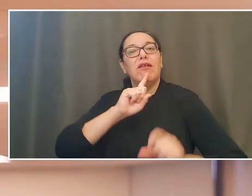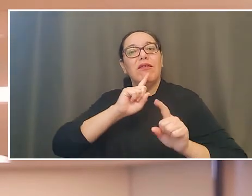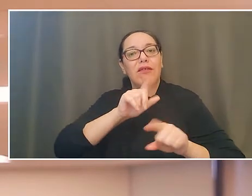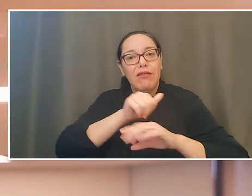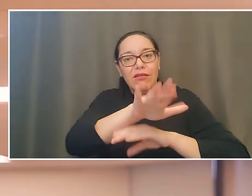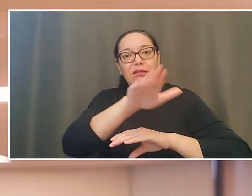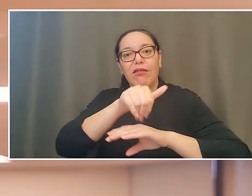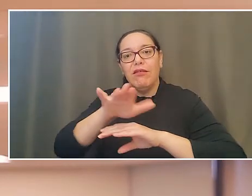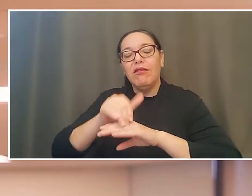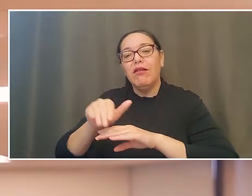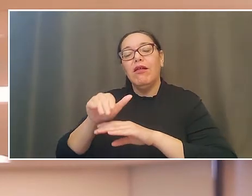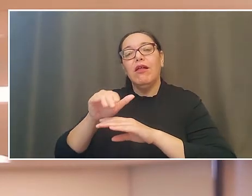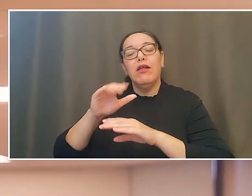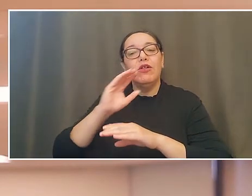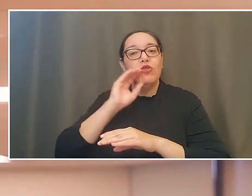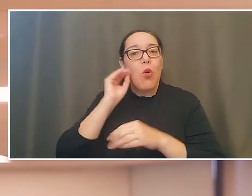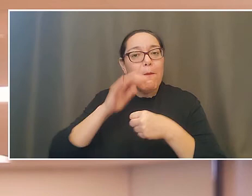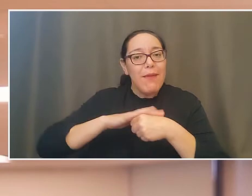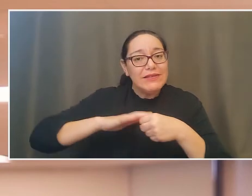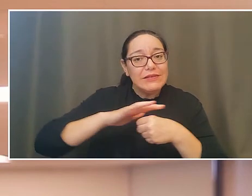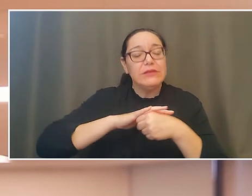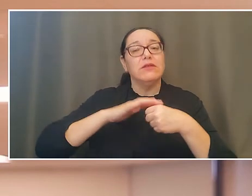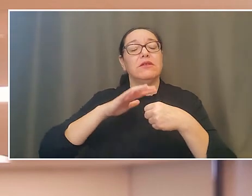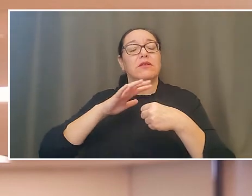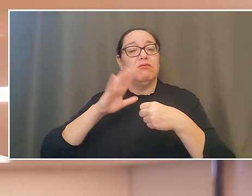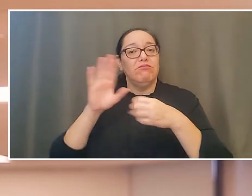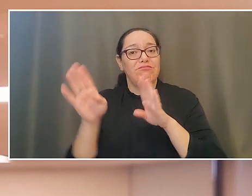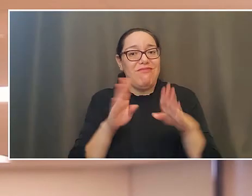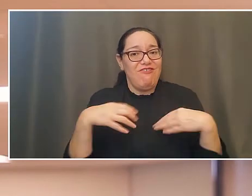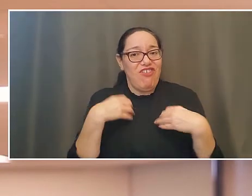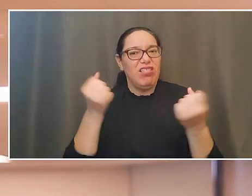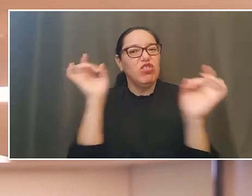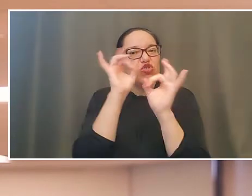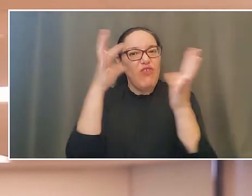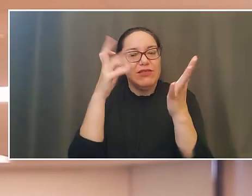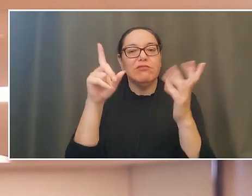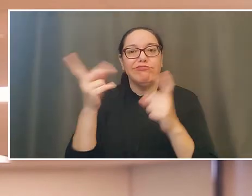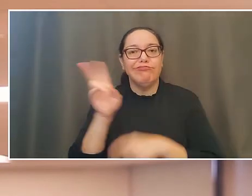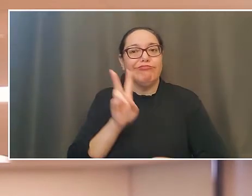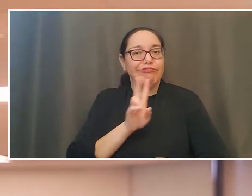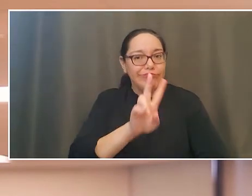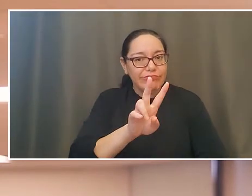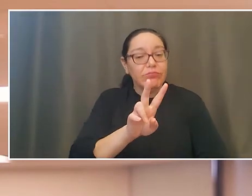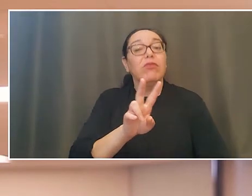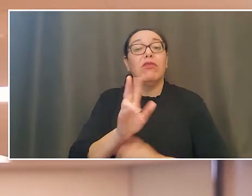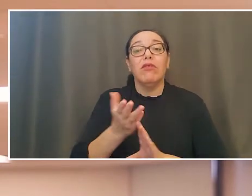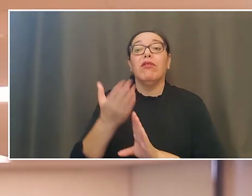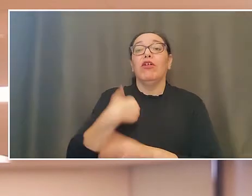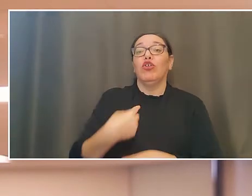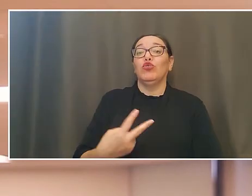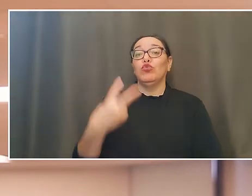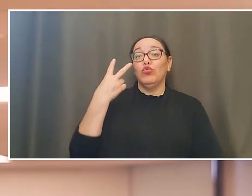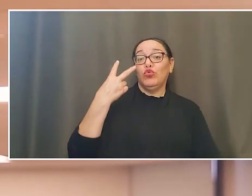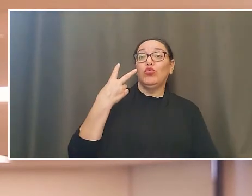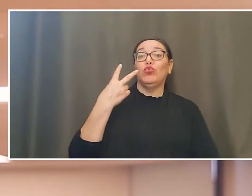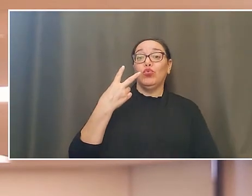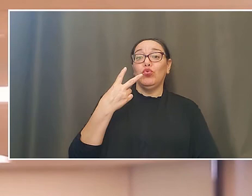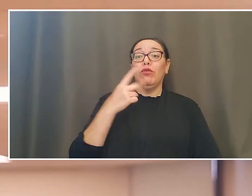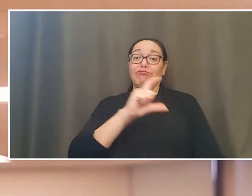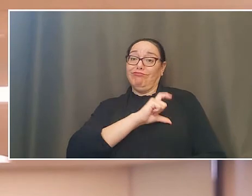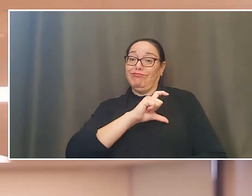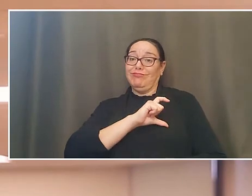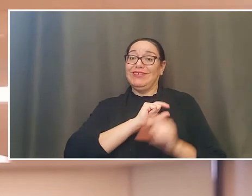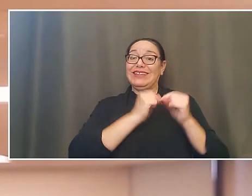behavioral health crises. The program expanded from 2 co-responder law enforcement teams to now a total of